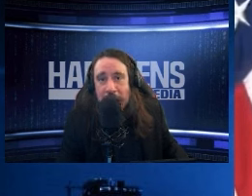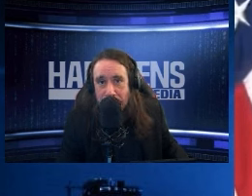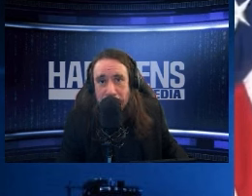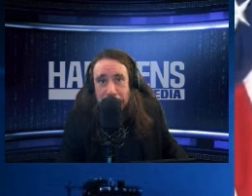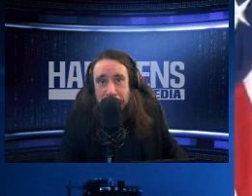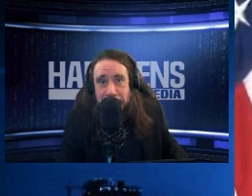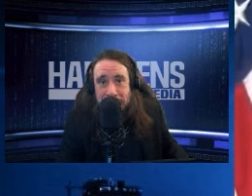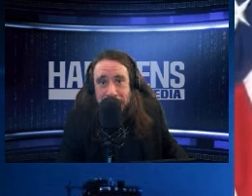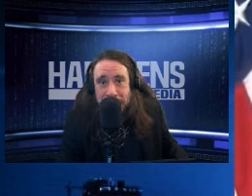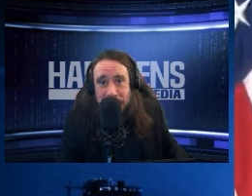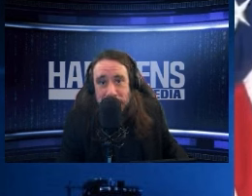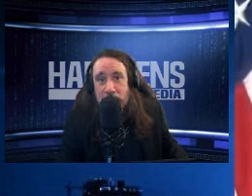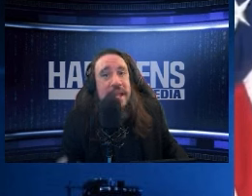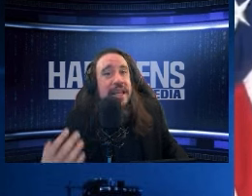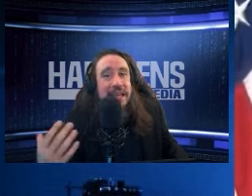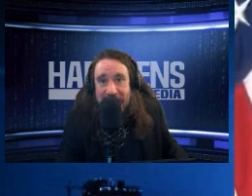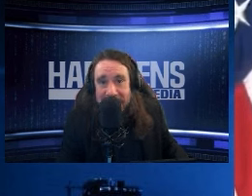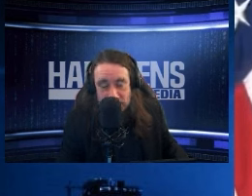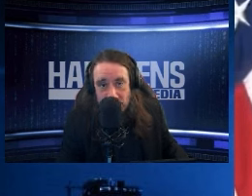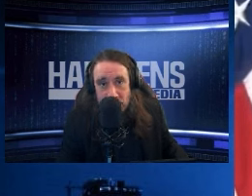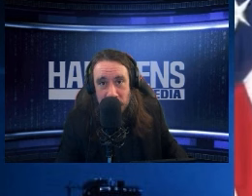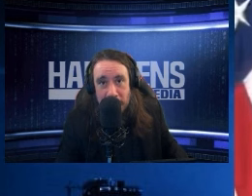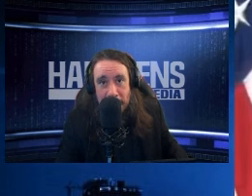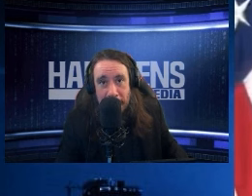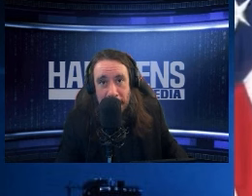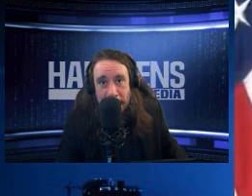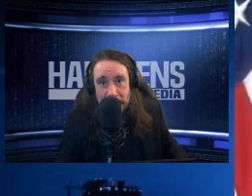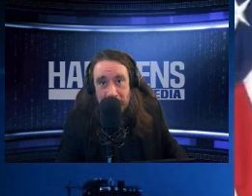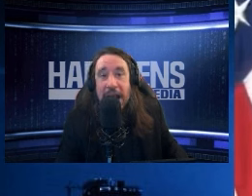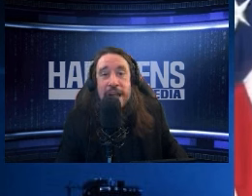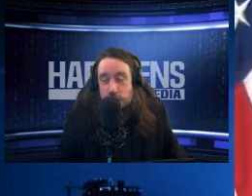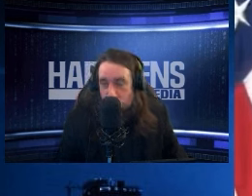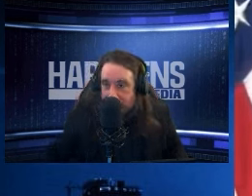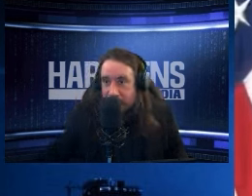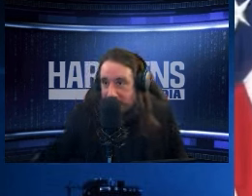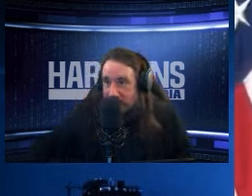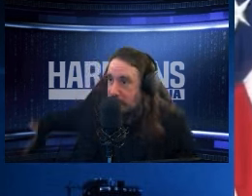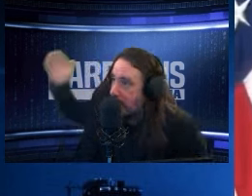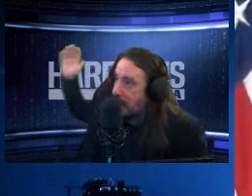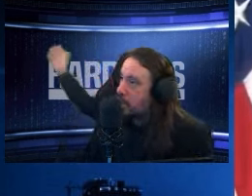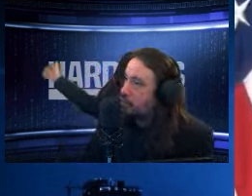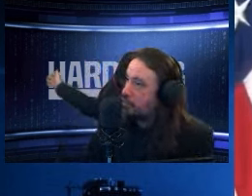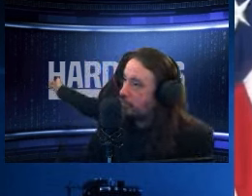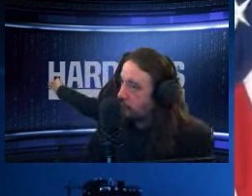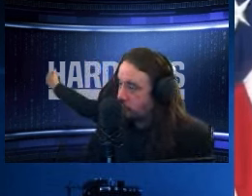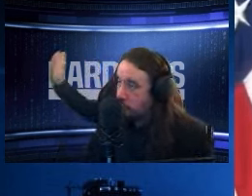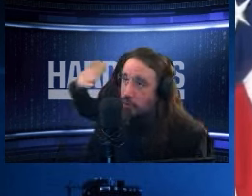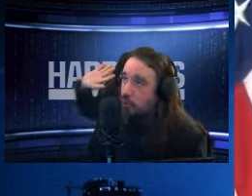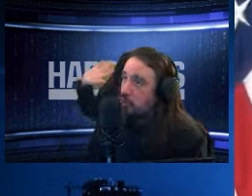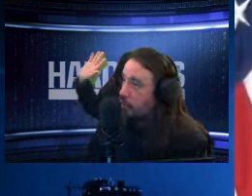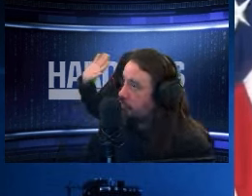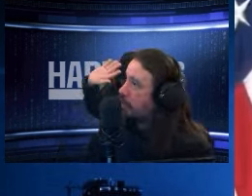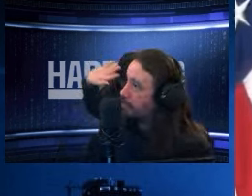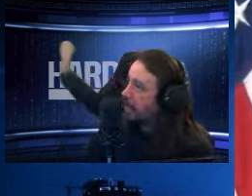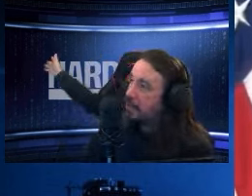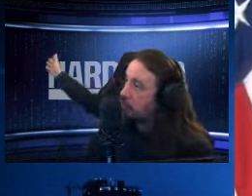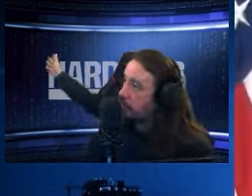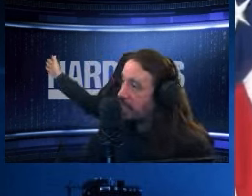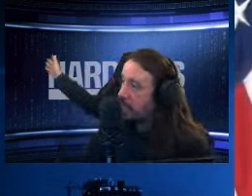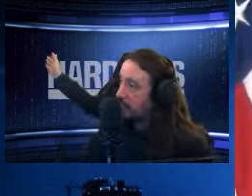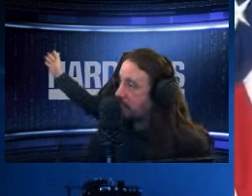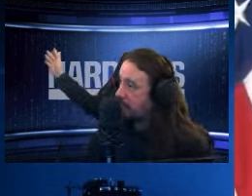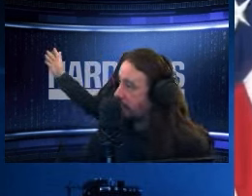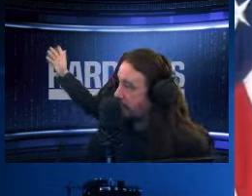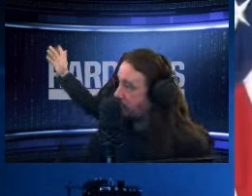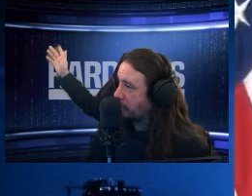up. You're being lied to. I dread to think that many years in the future, who knows, maybe humanity